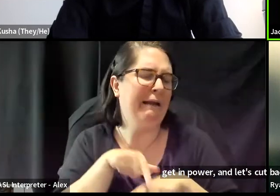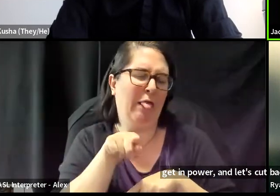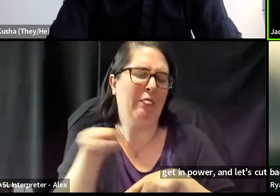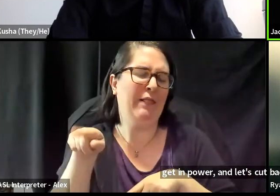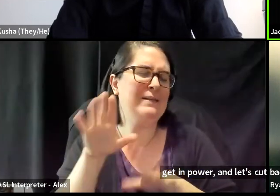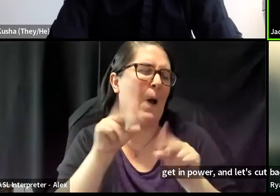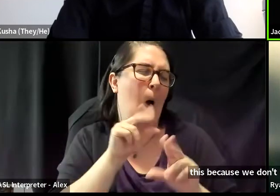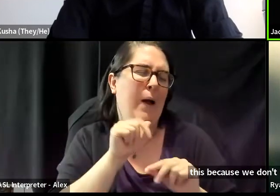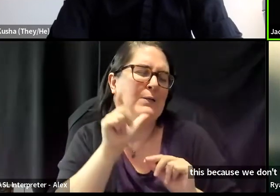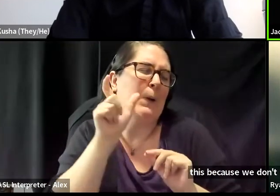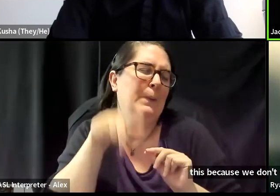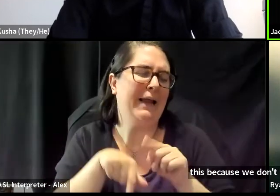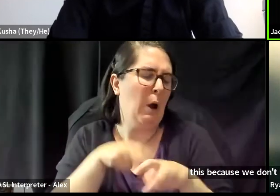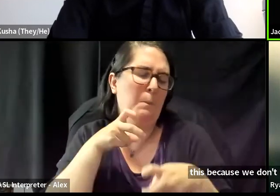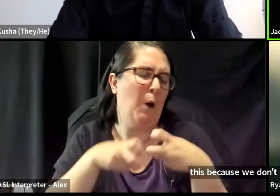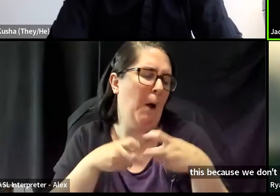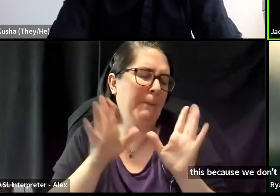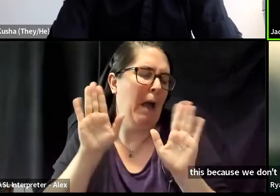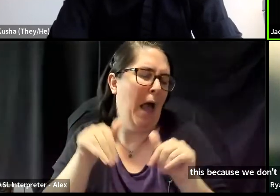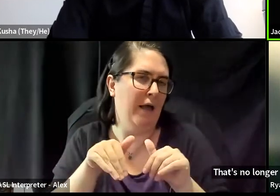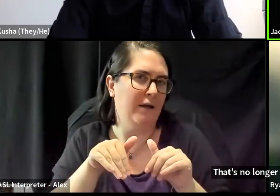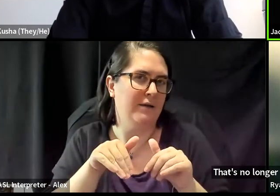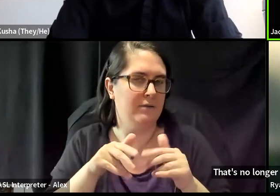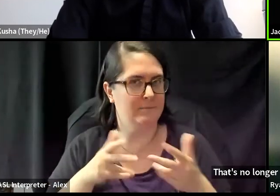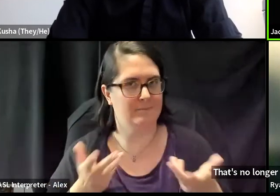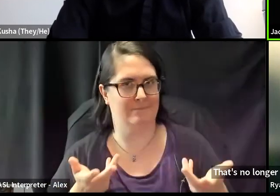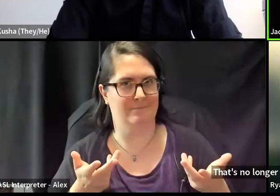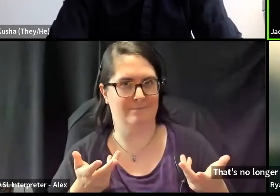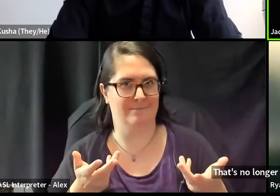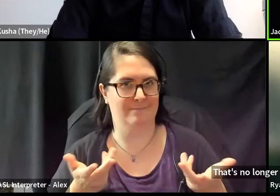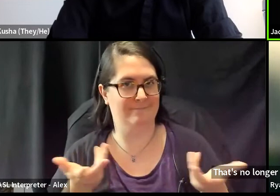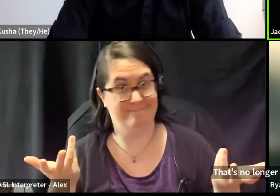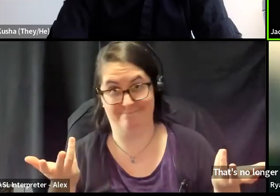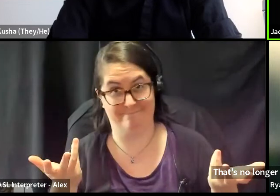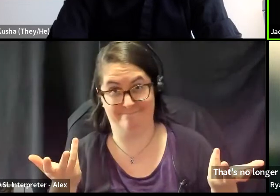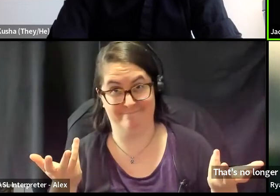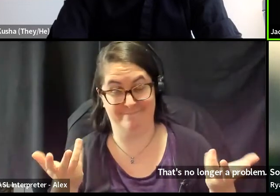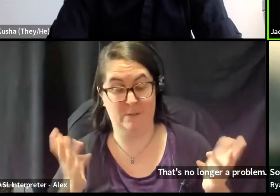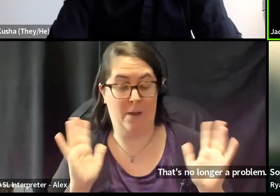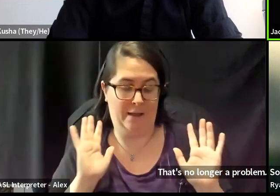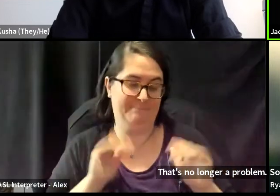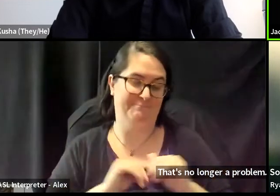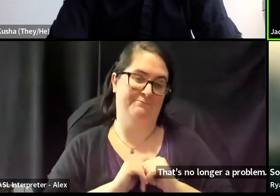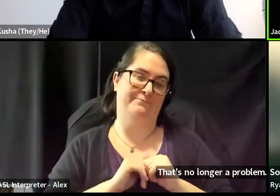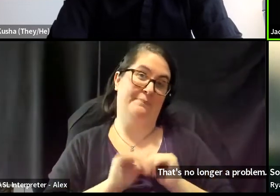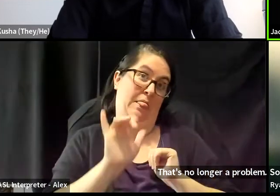no longer a problem. So, you know, that's what I would say about